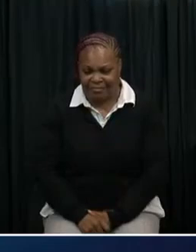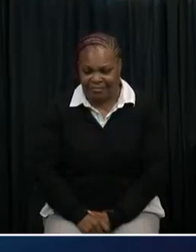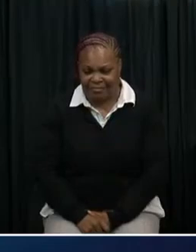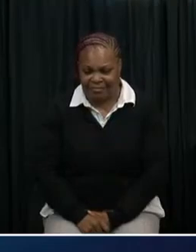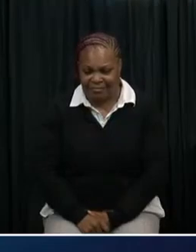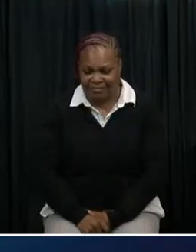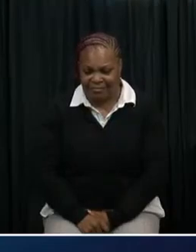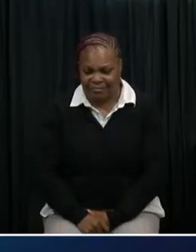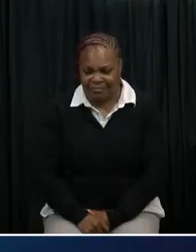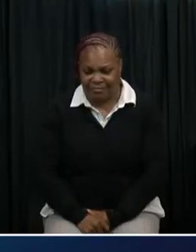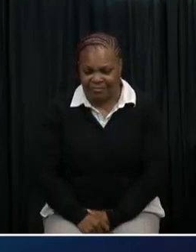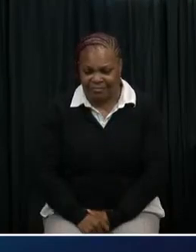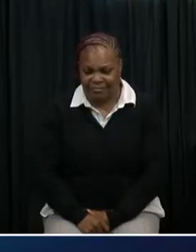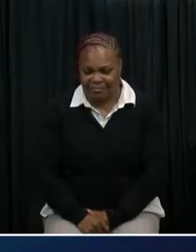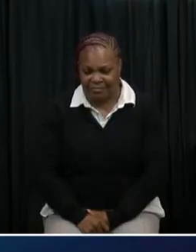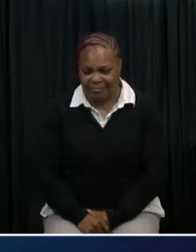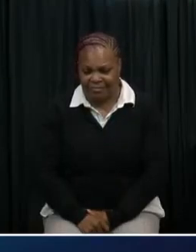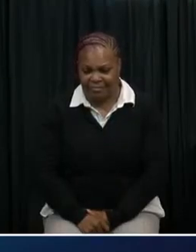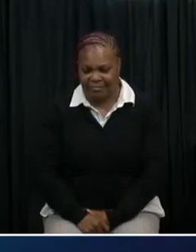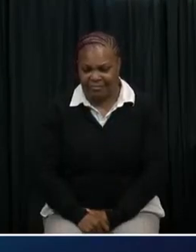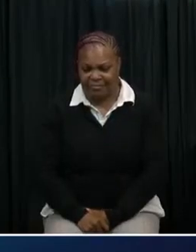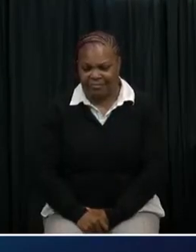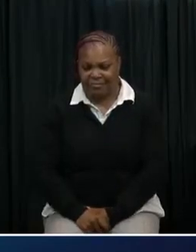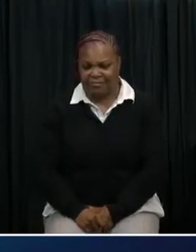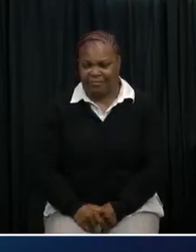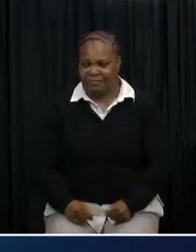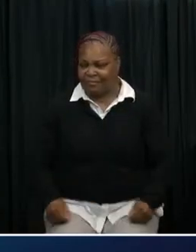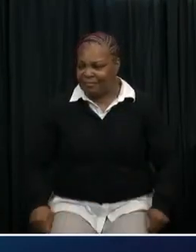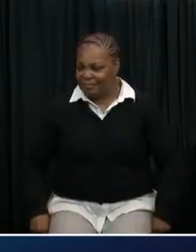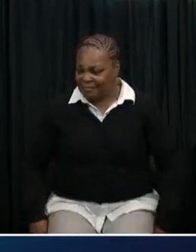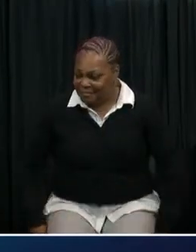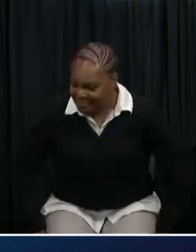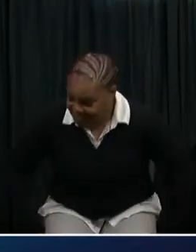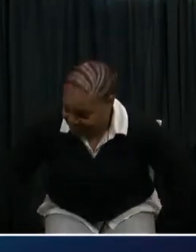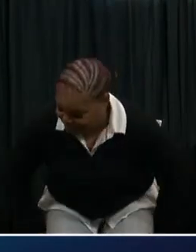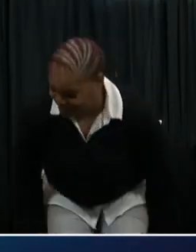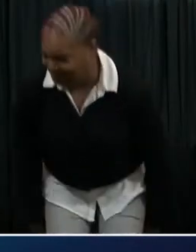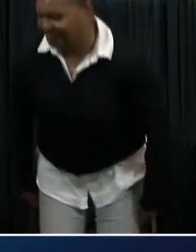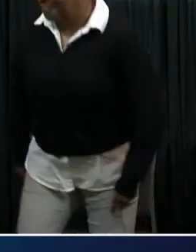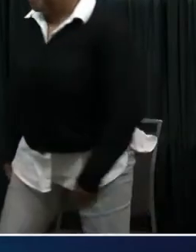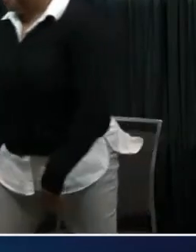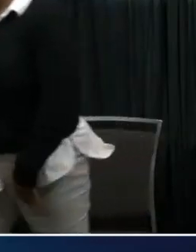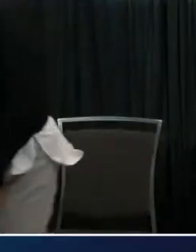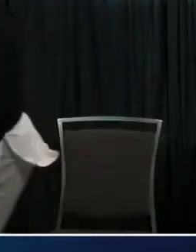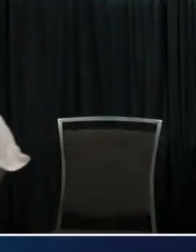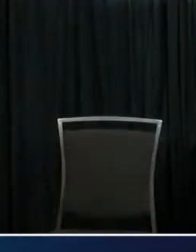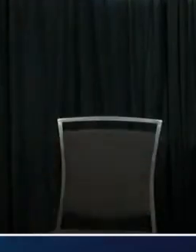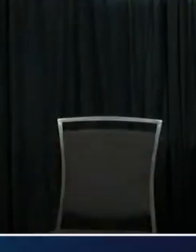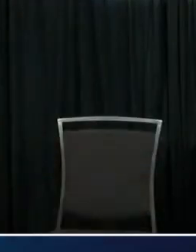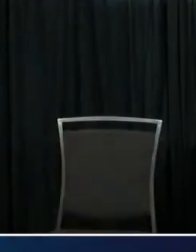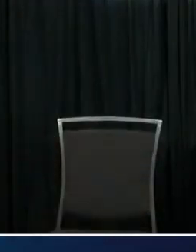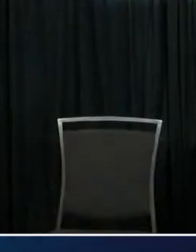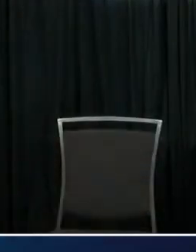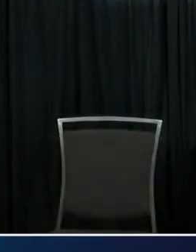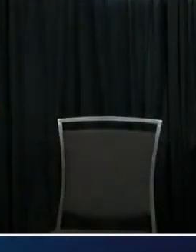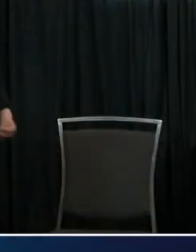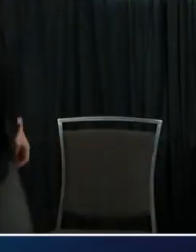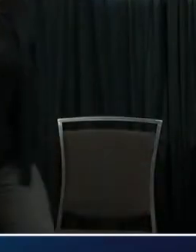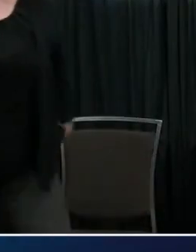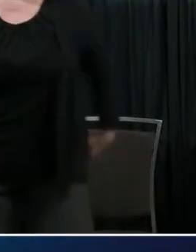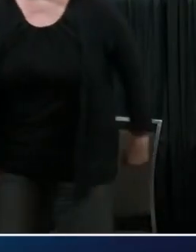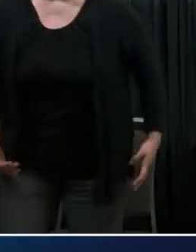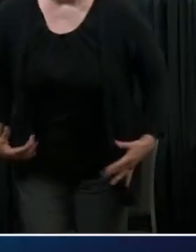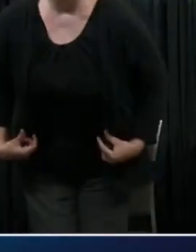listen what's going on. I miss lots of wonderful presentation. Could you please have closed